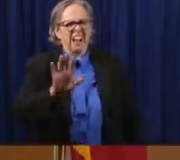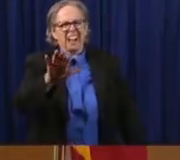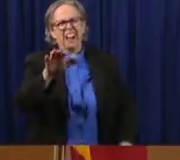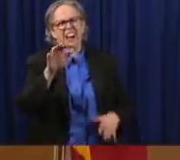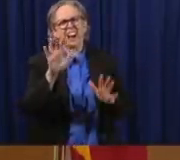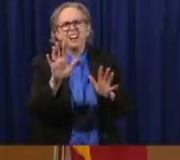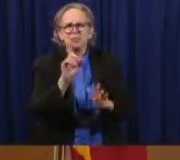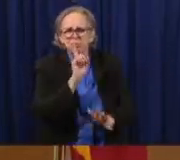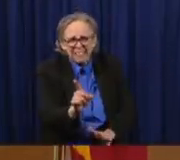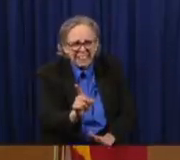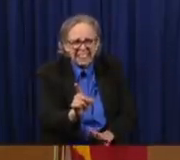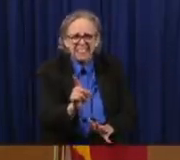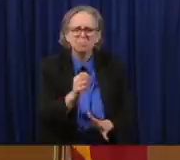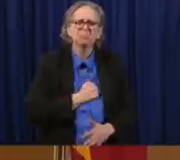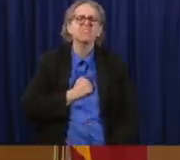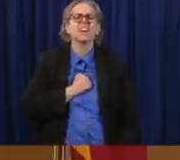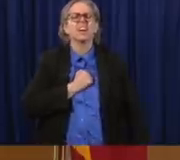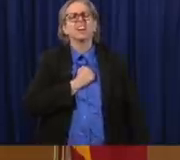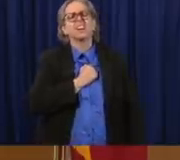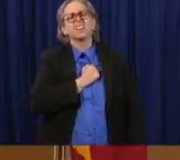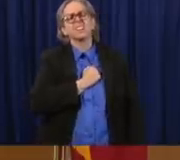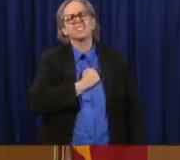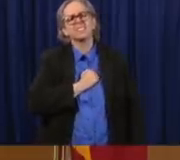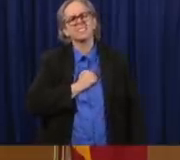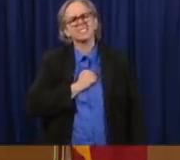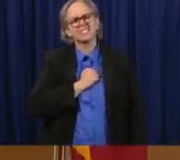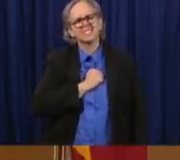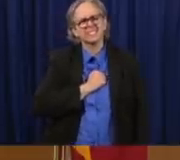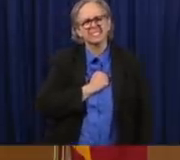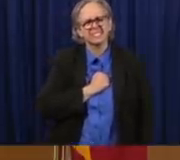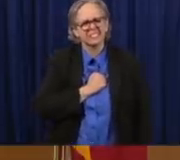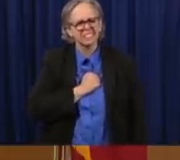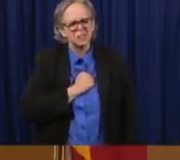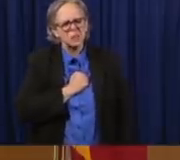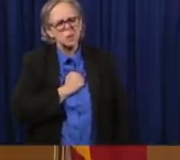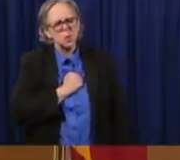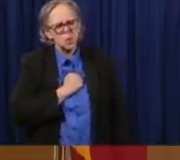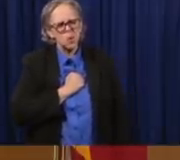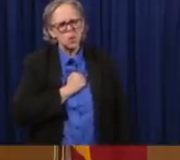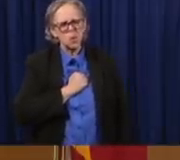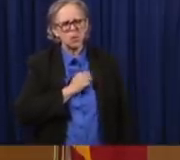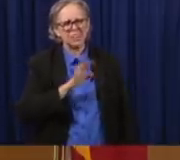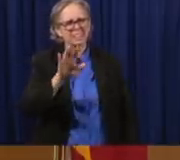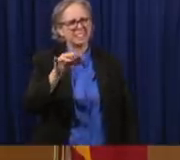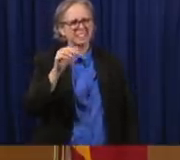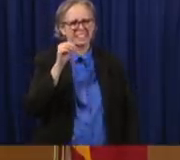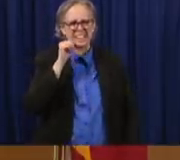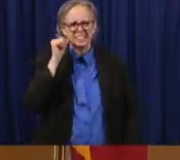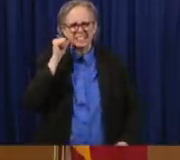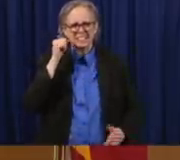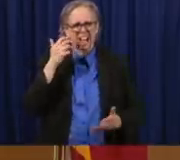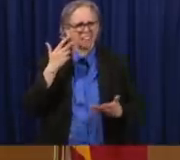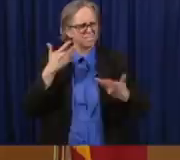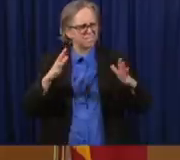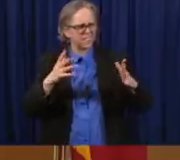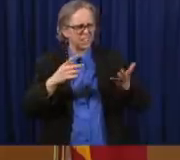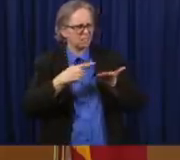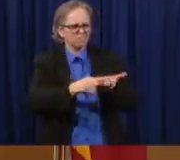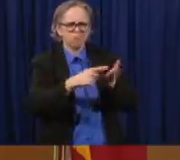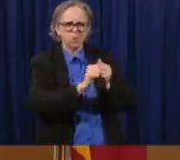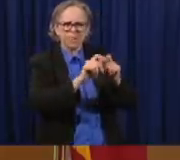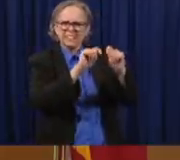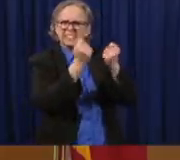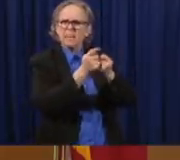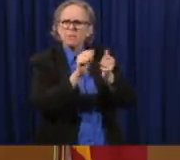our apology. And we had another call yesterday with our team and looking to see what else we could be